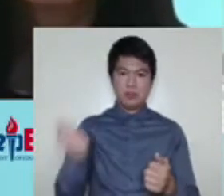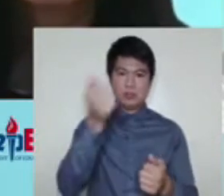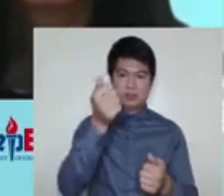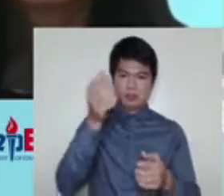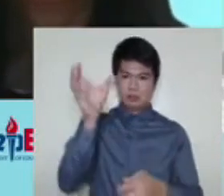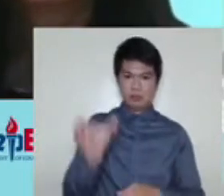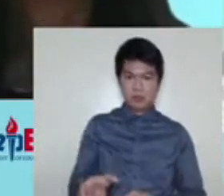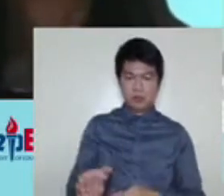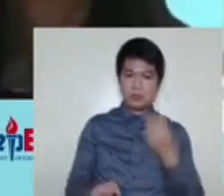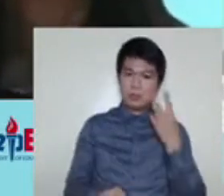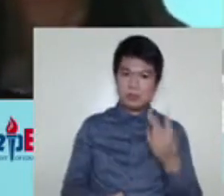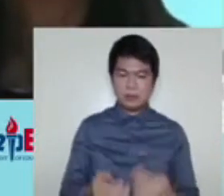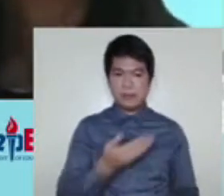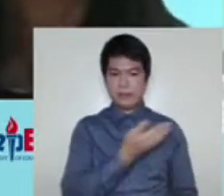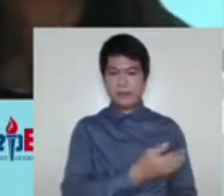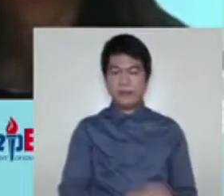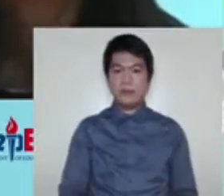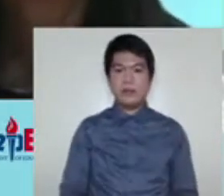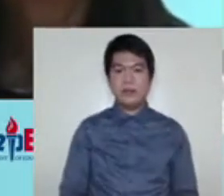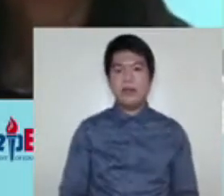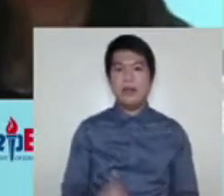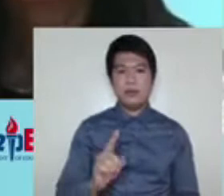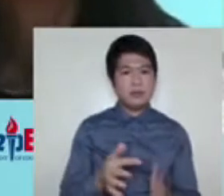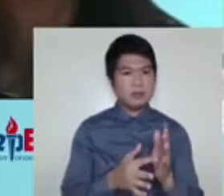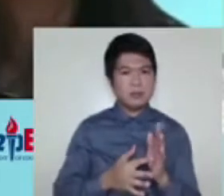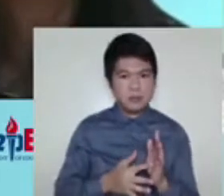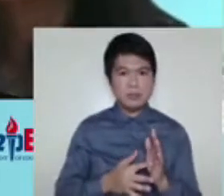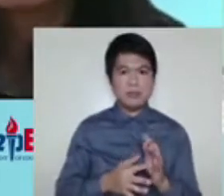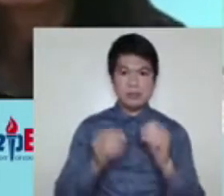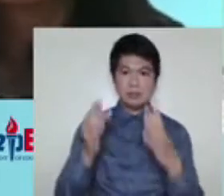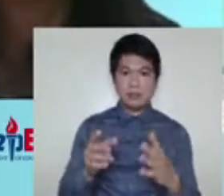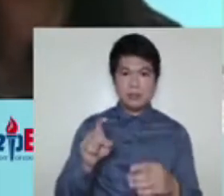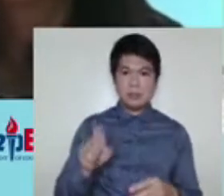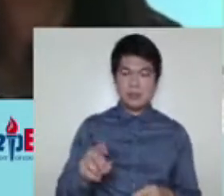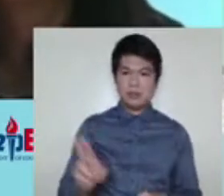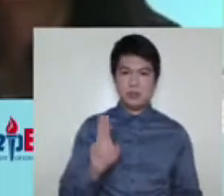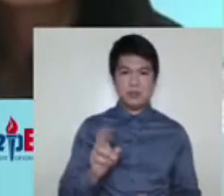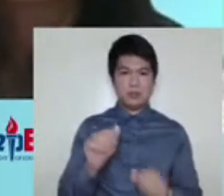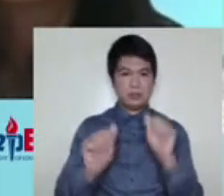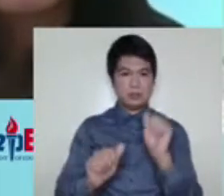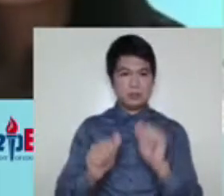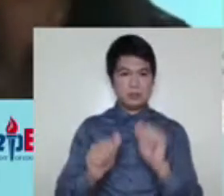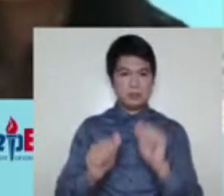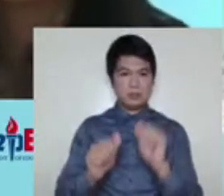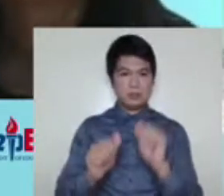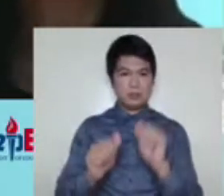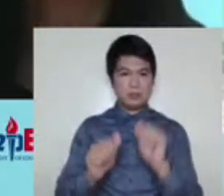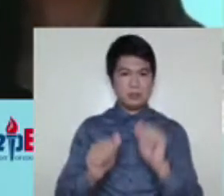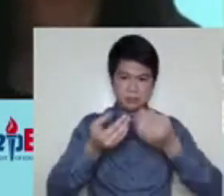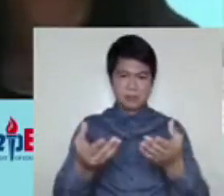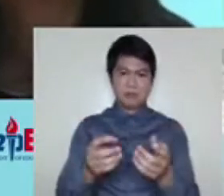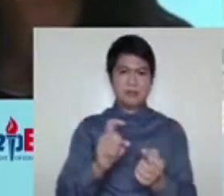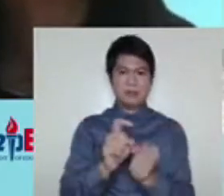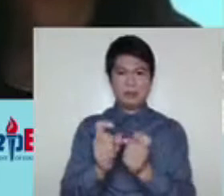that what is required is that the teacher should utilize assessment data to inform the modification of teaching and learning